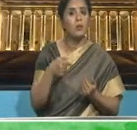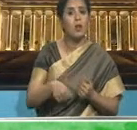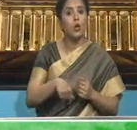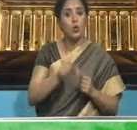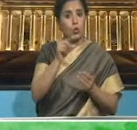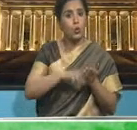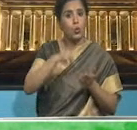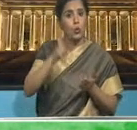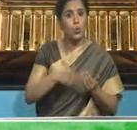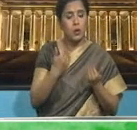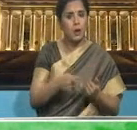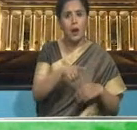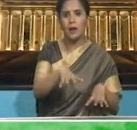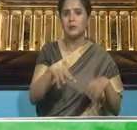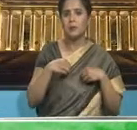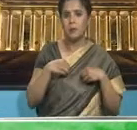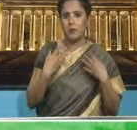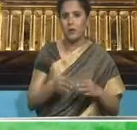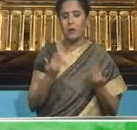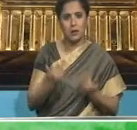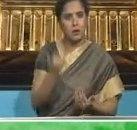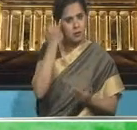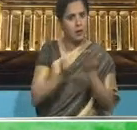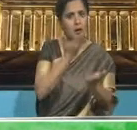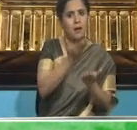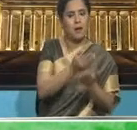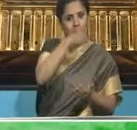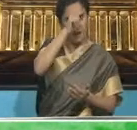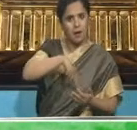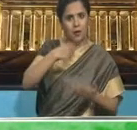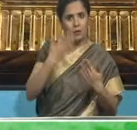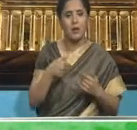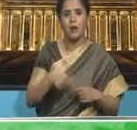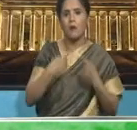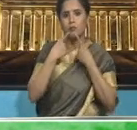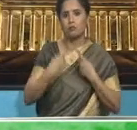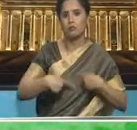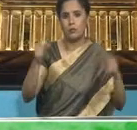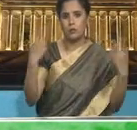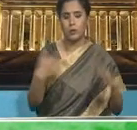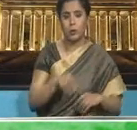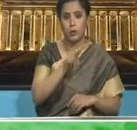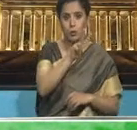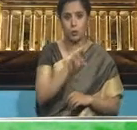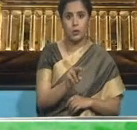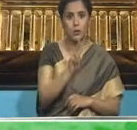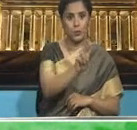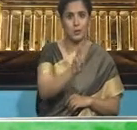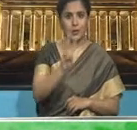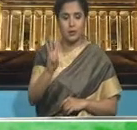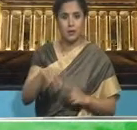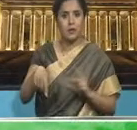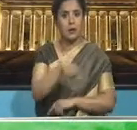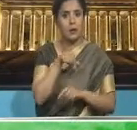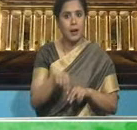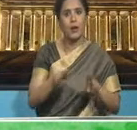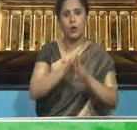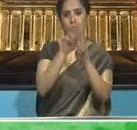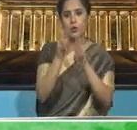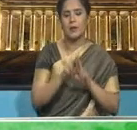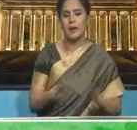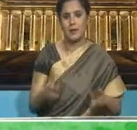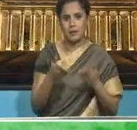Nations accepted suggestion from India and declared 2023 as the